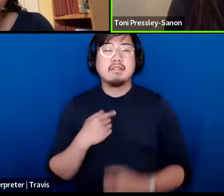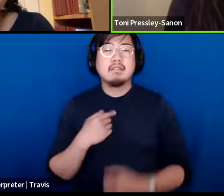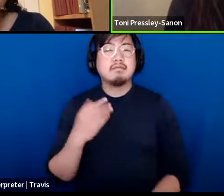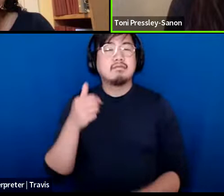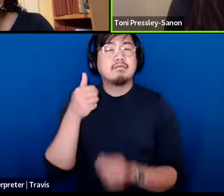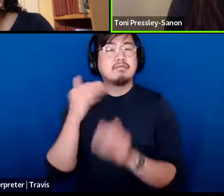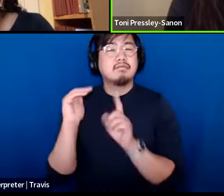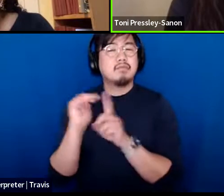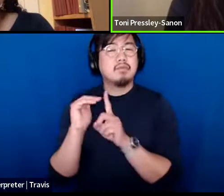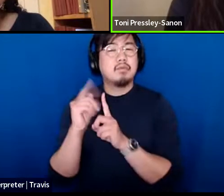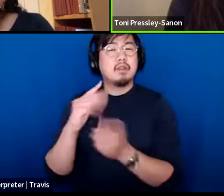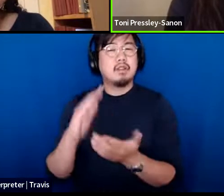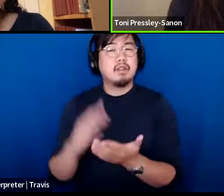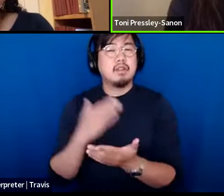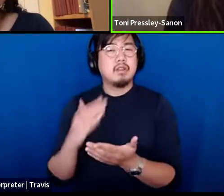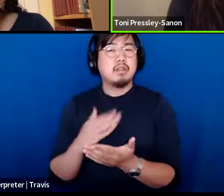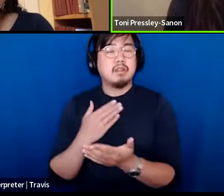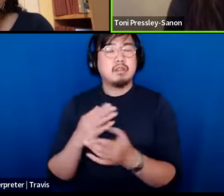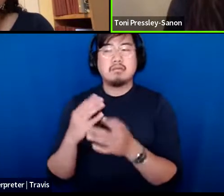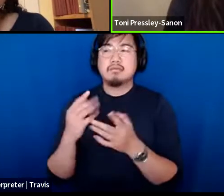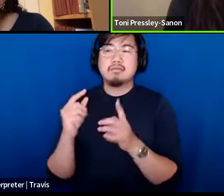Rock.